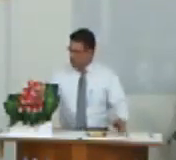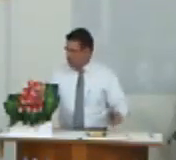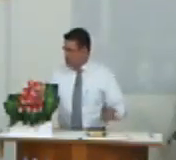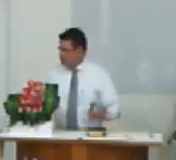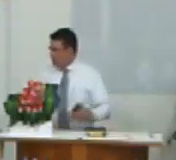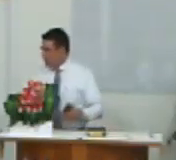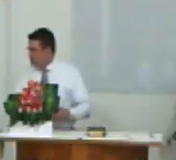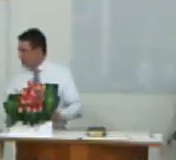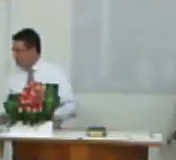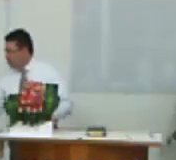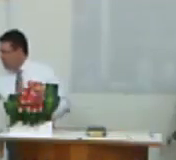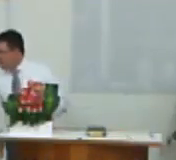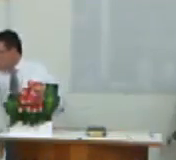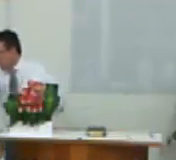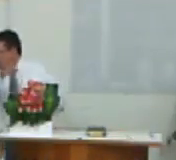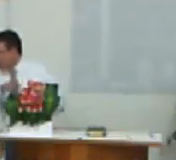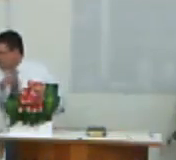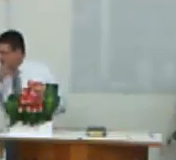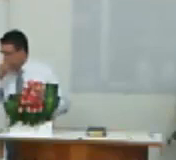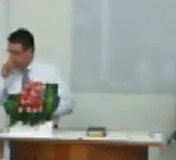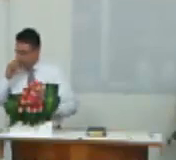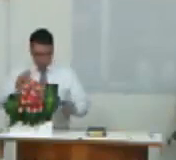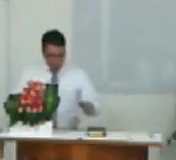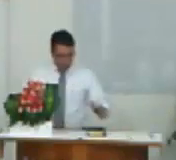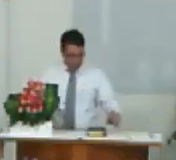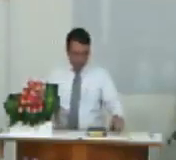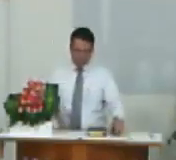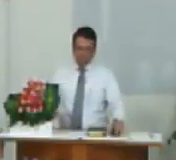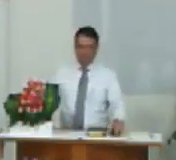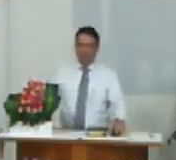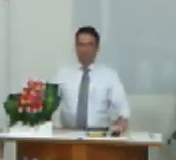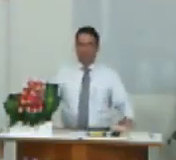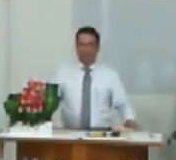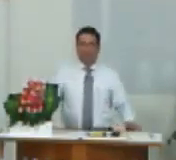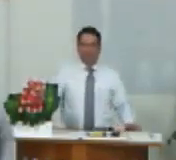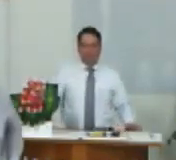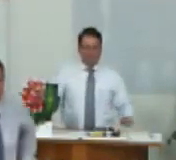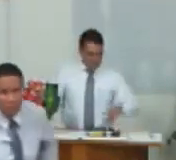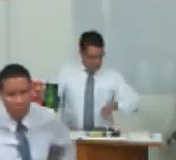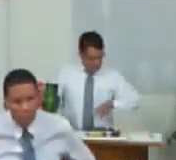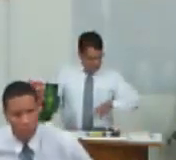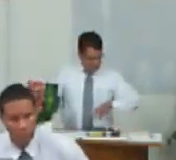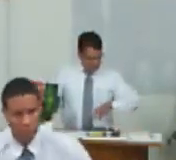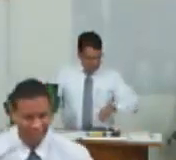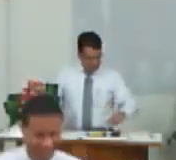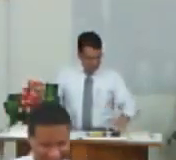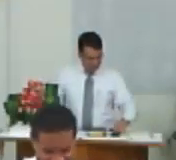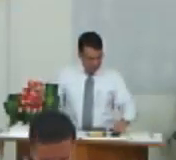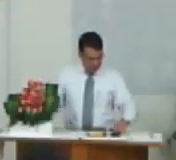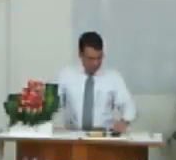day. We thank You because You are a living God, a powerful God that called us by